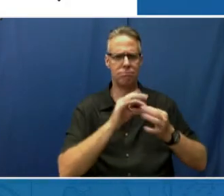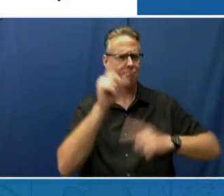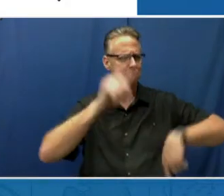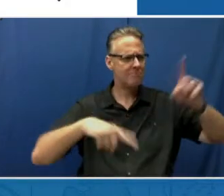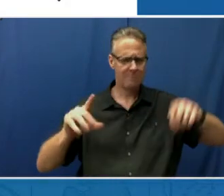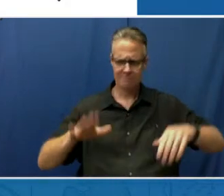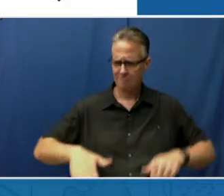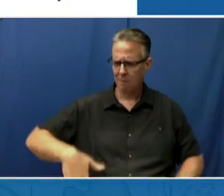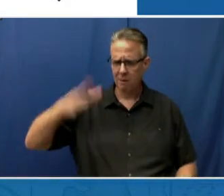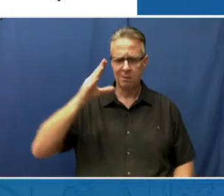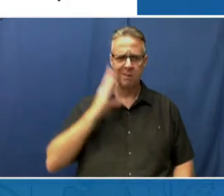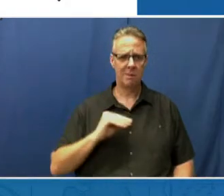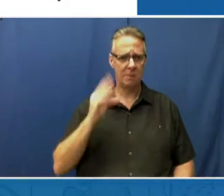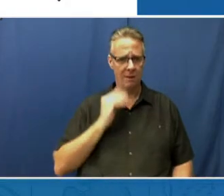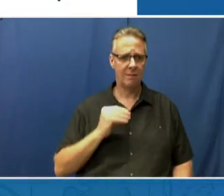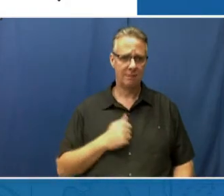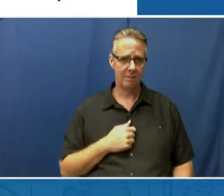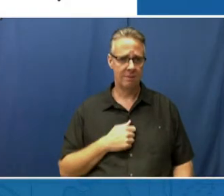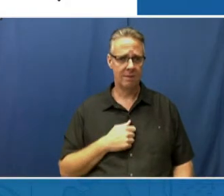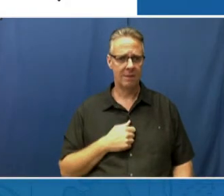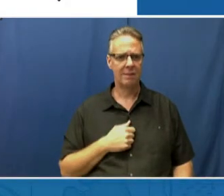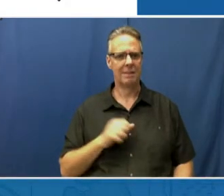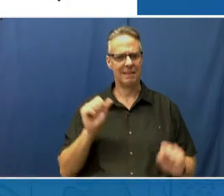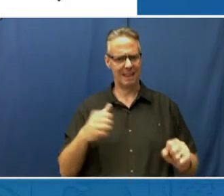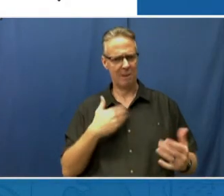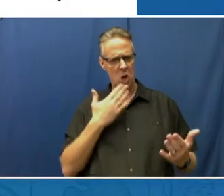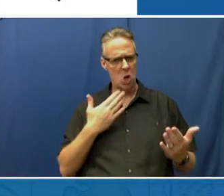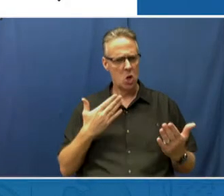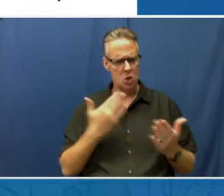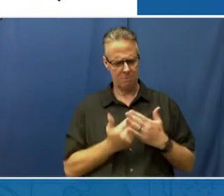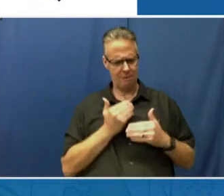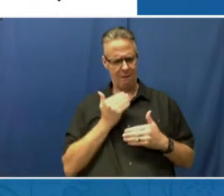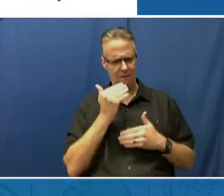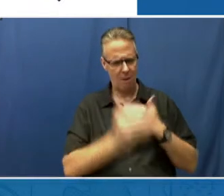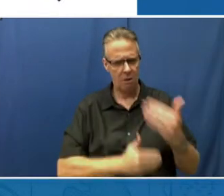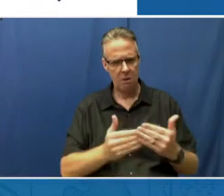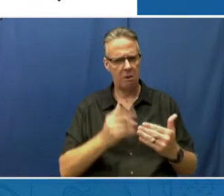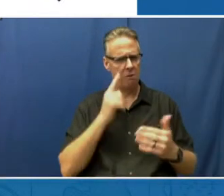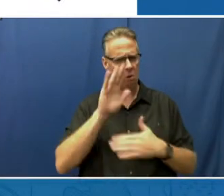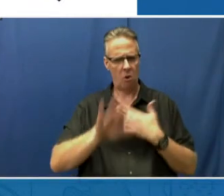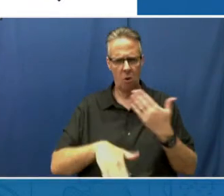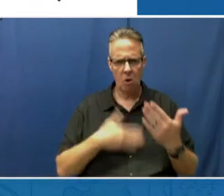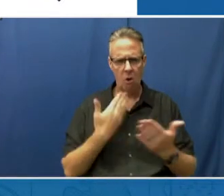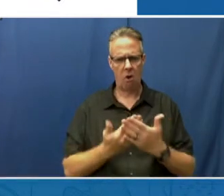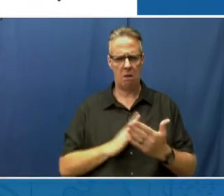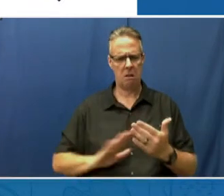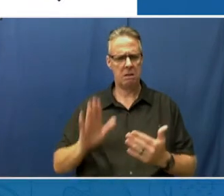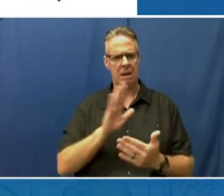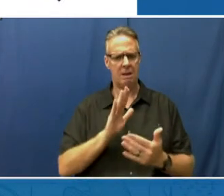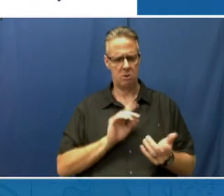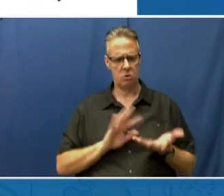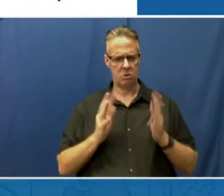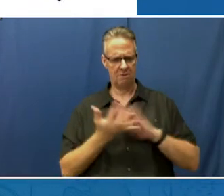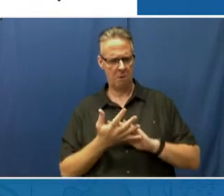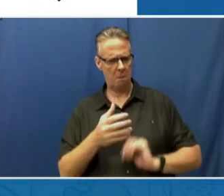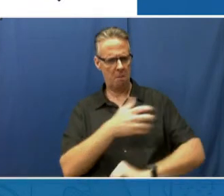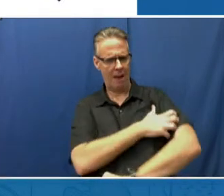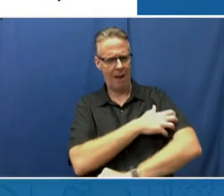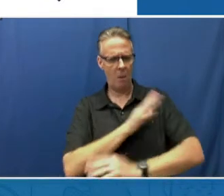life. It possesses the power to elevate goodwill and kindness towards all of its transformative power and create a